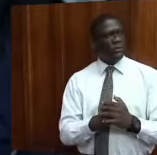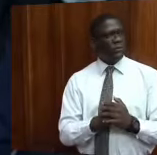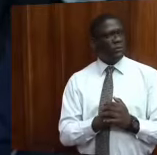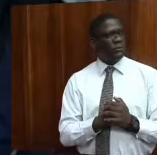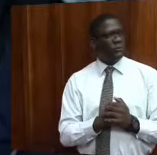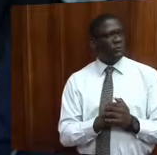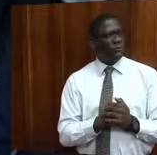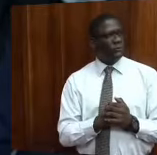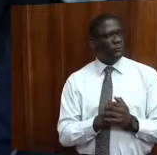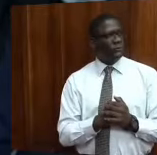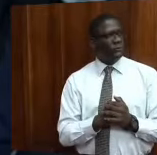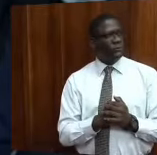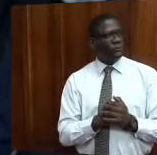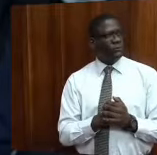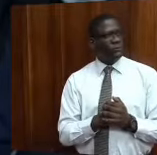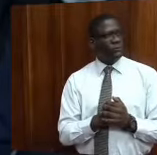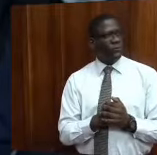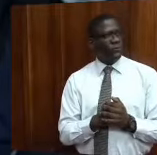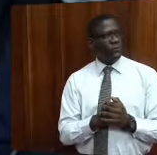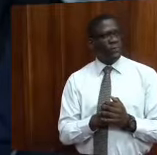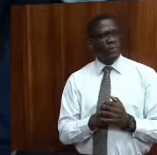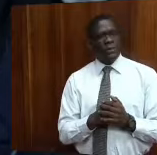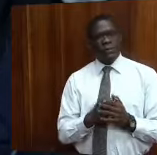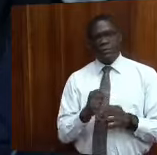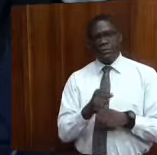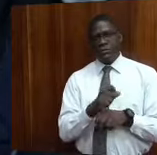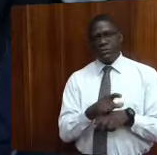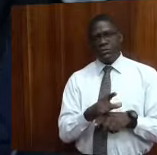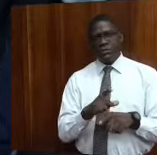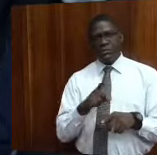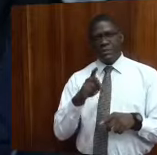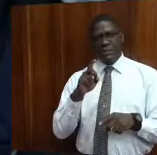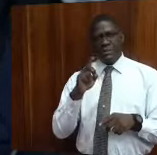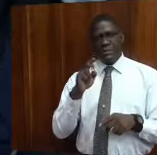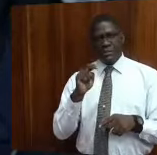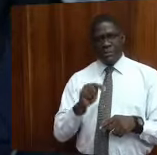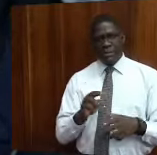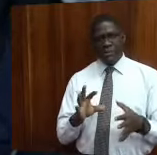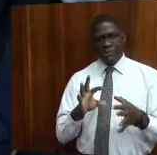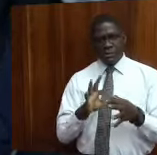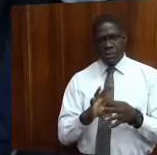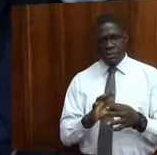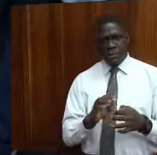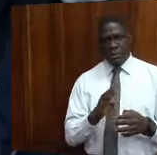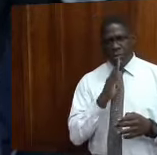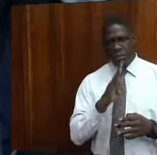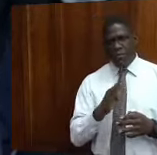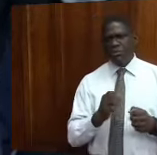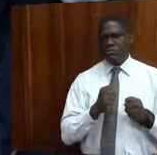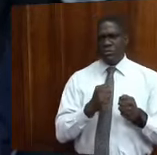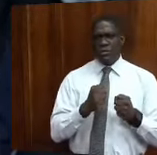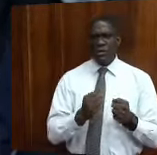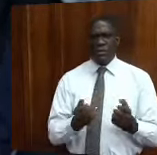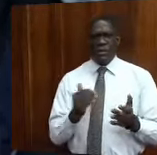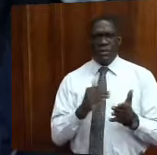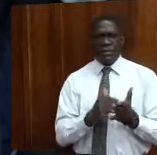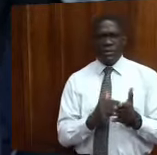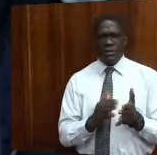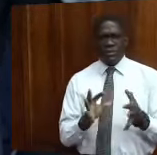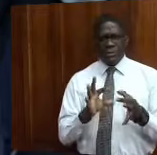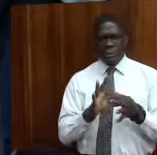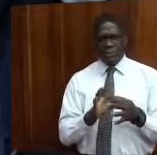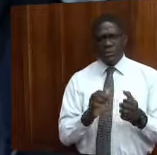to strengthen our relationship with our traditional allies as we continue to build on our South-South cooperation. In